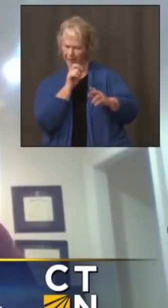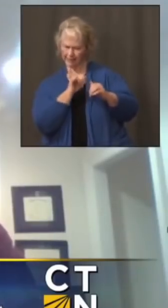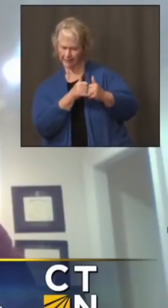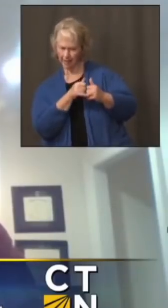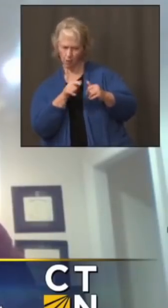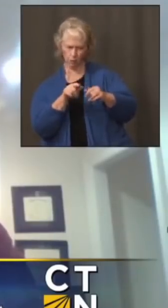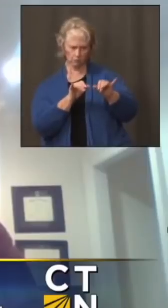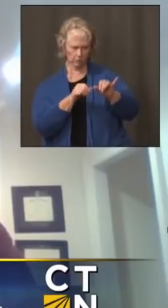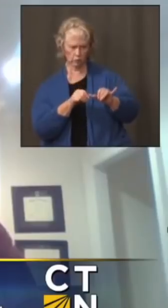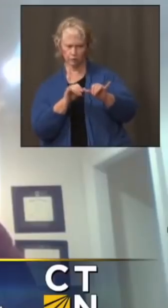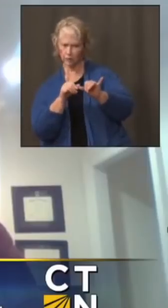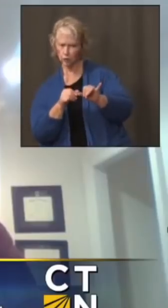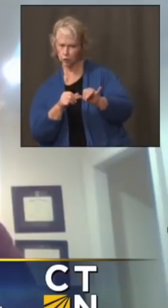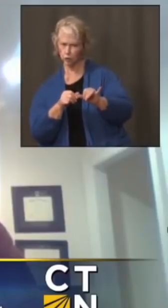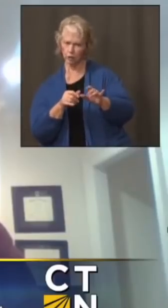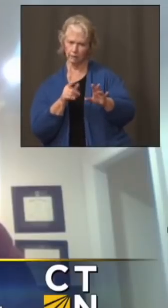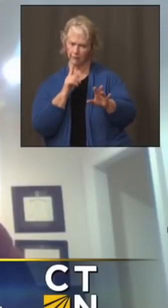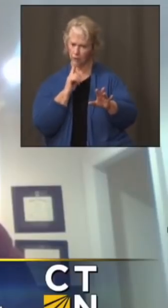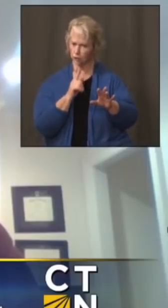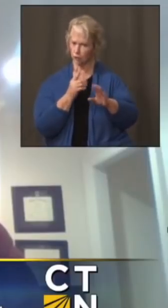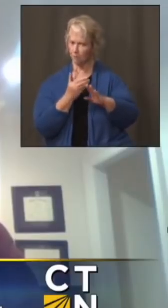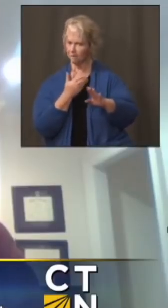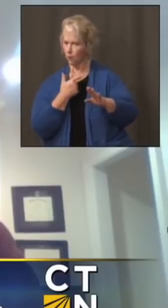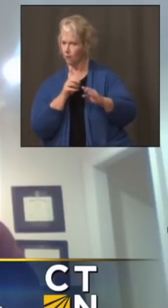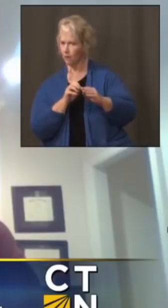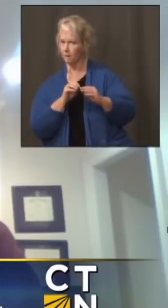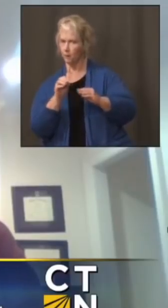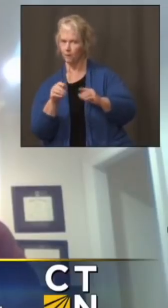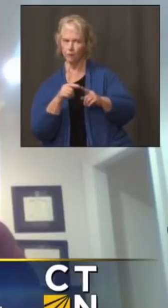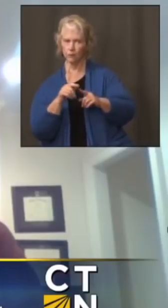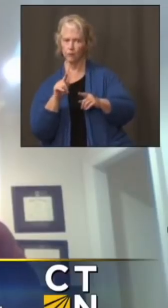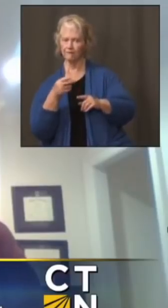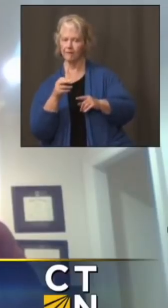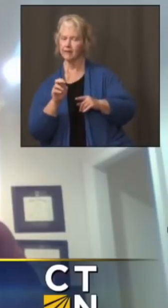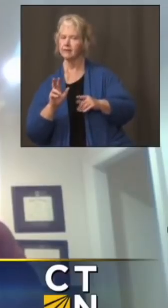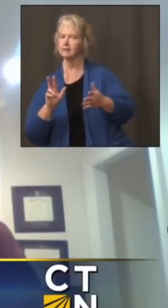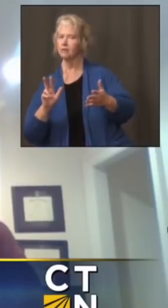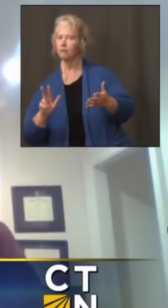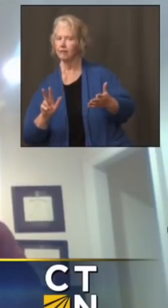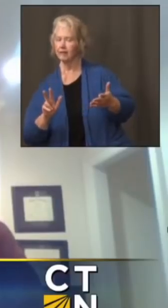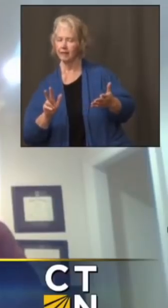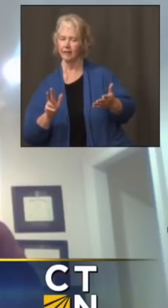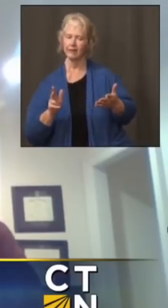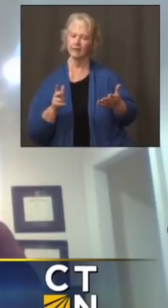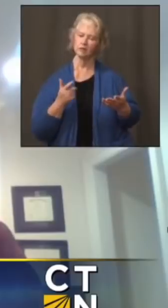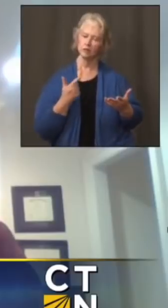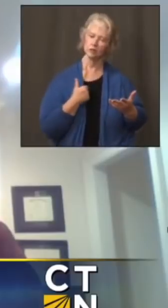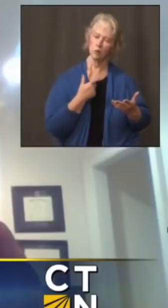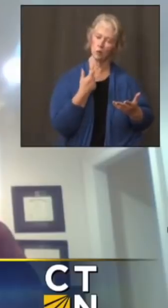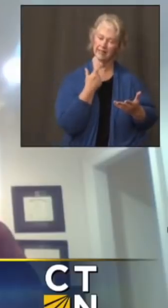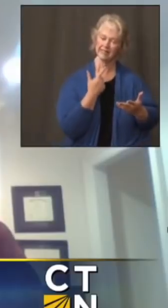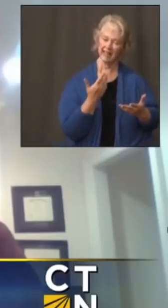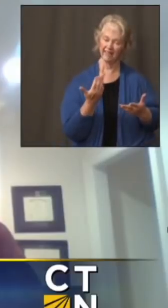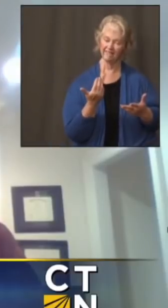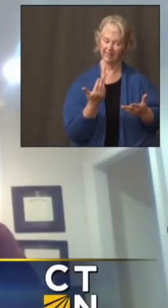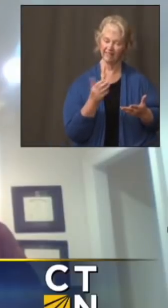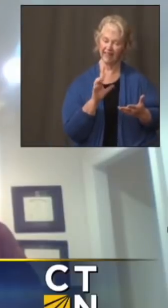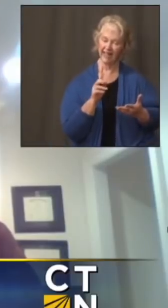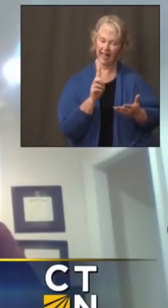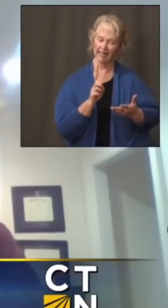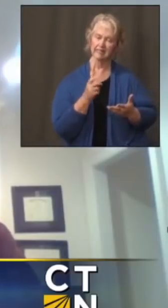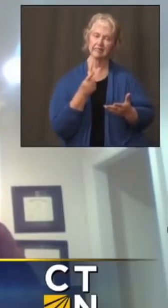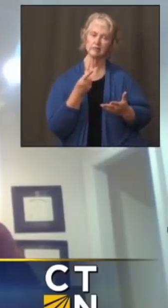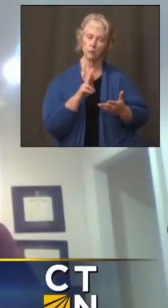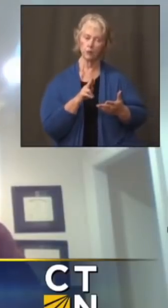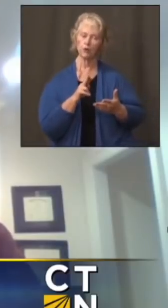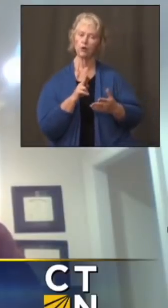be to make you opt into phase 3 automatically. And 15 cases per day per 100,000 is that number. It affects